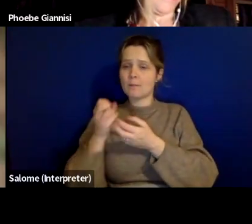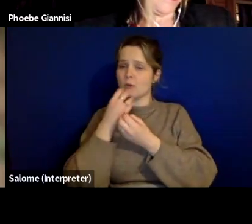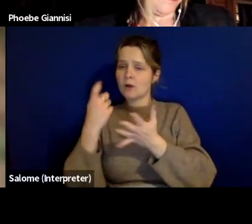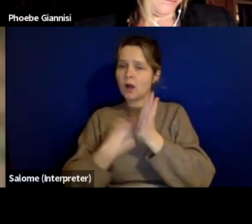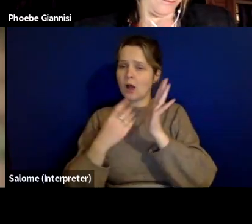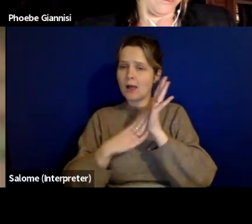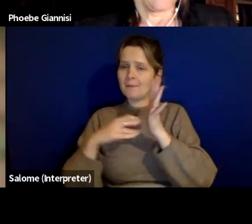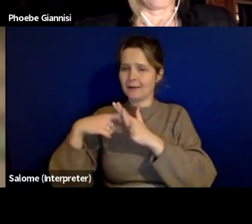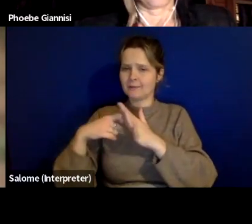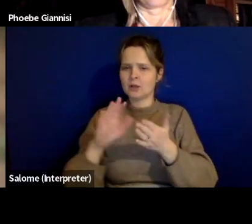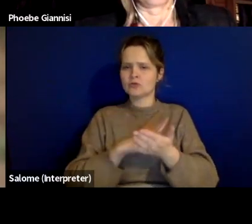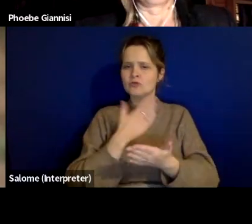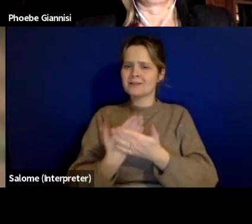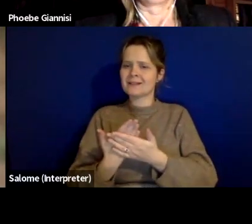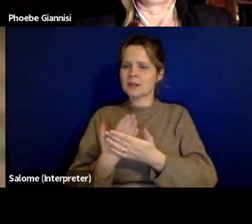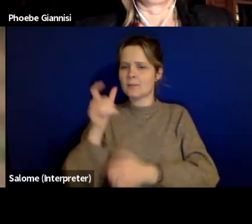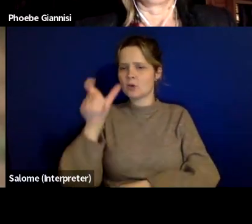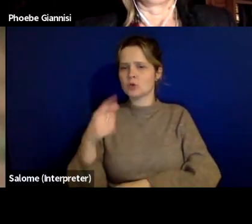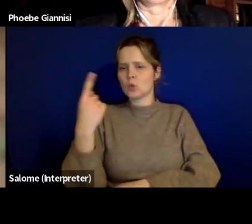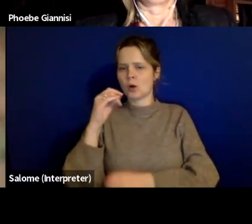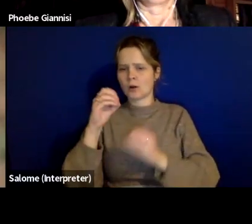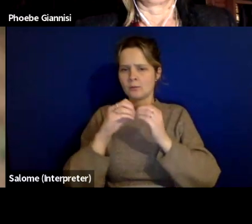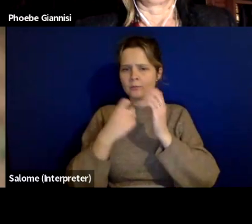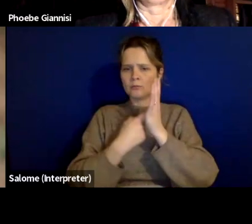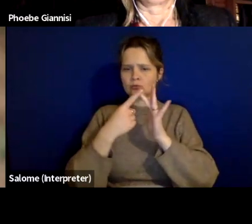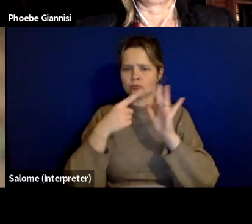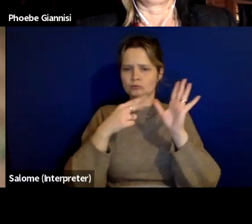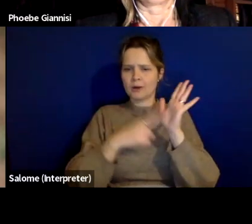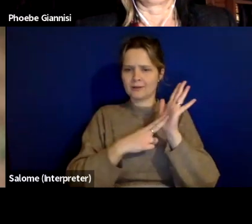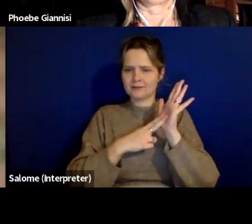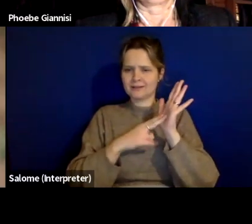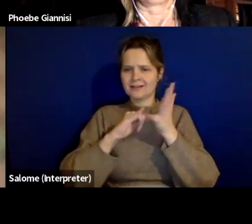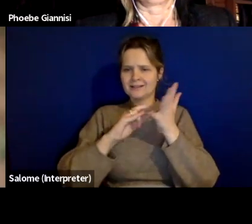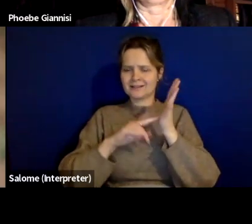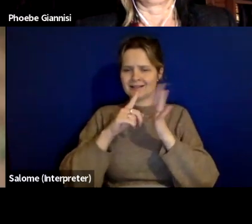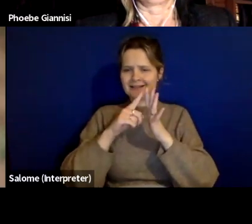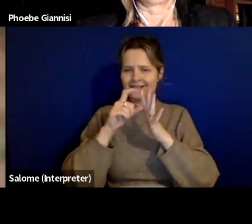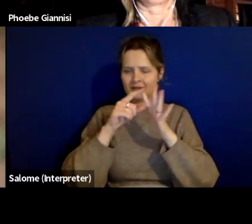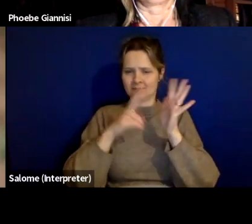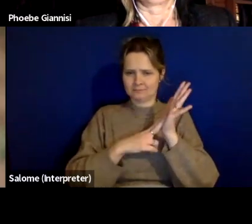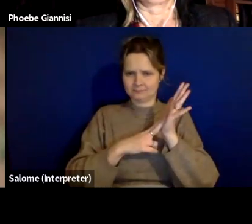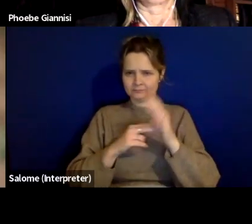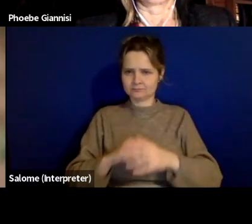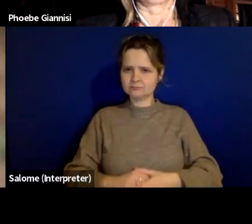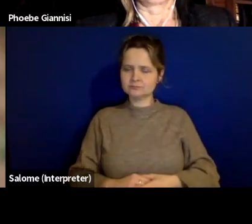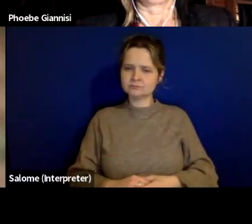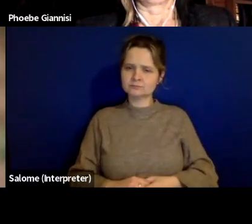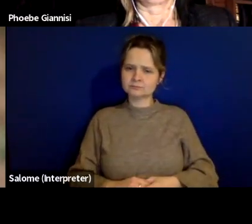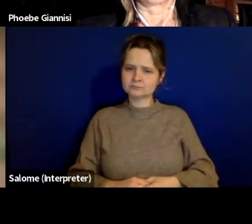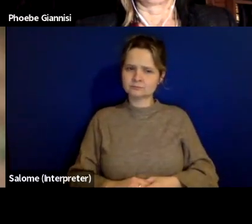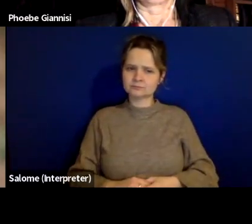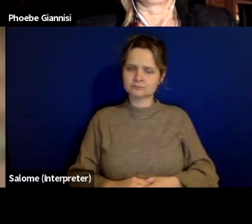Her translator is Brian Sneeden, the author of 2 collections of poetry, including